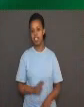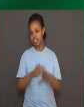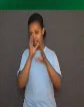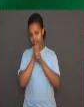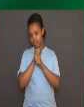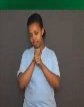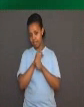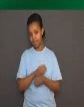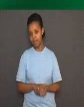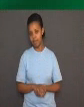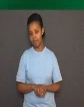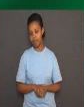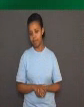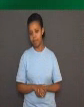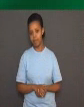Time's up.